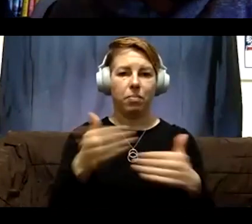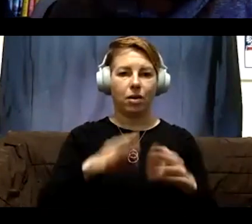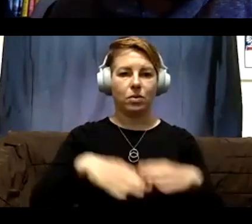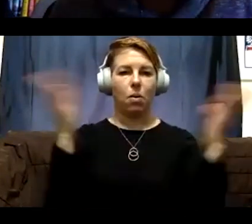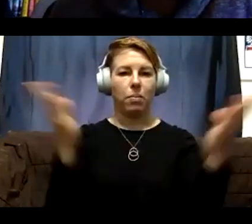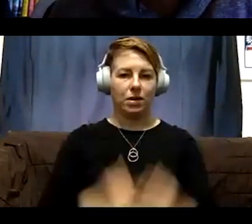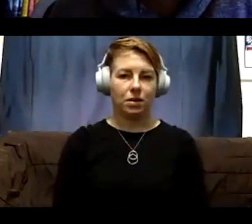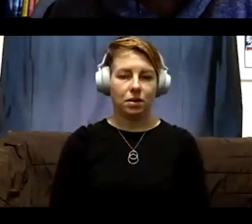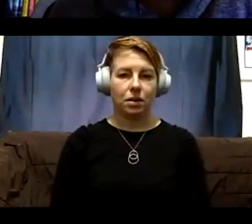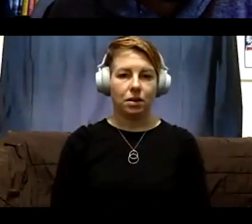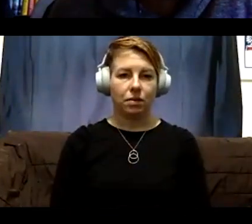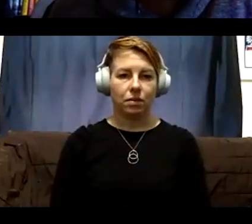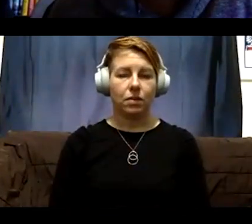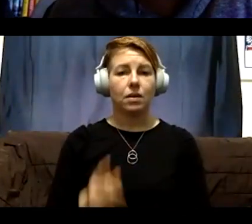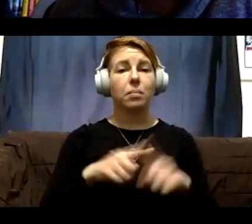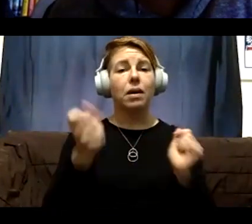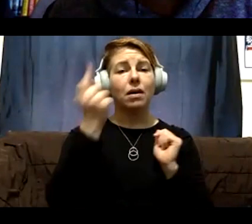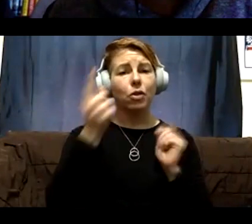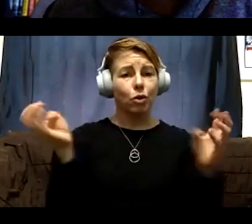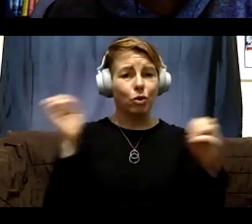But that's not all there is to the story.